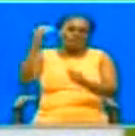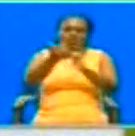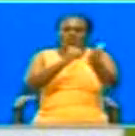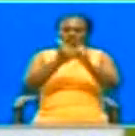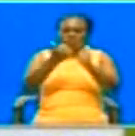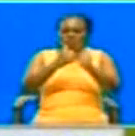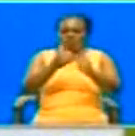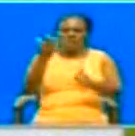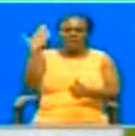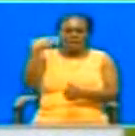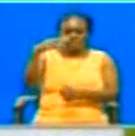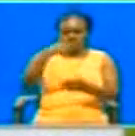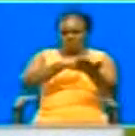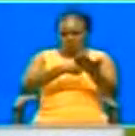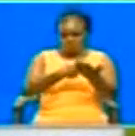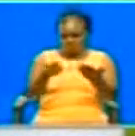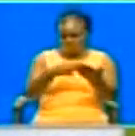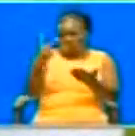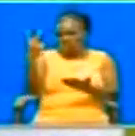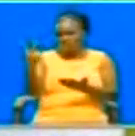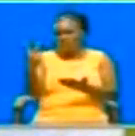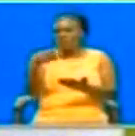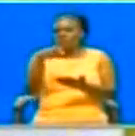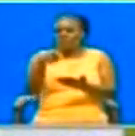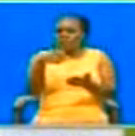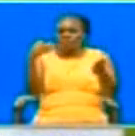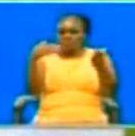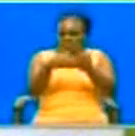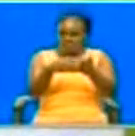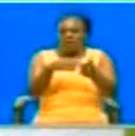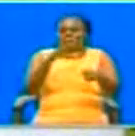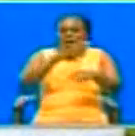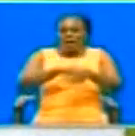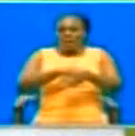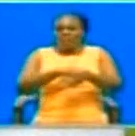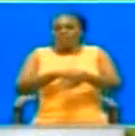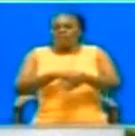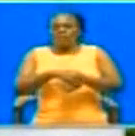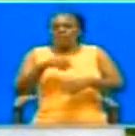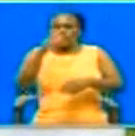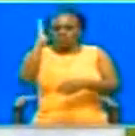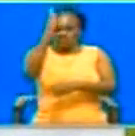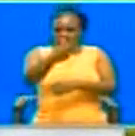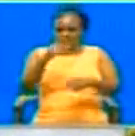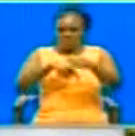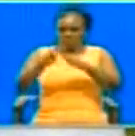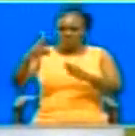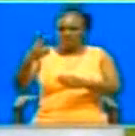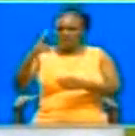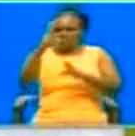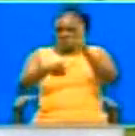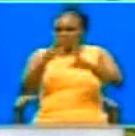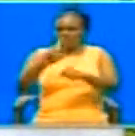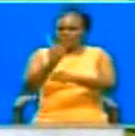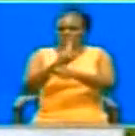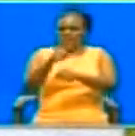a fortnight ago. It was the visitors who broke the deadlock through captain Abdelmonem Mahmoud's penalty in the 22nd minute after